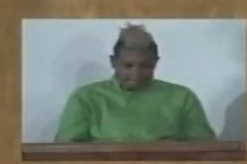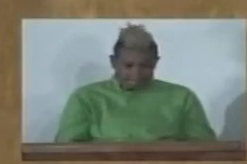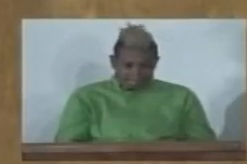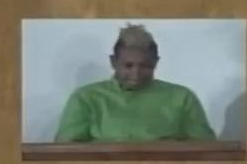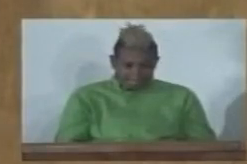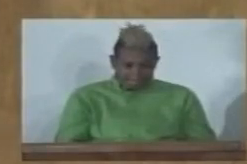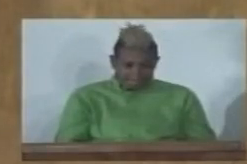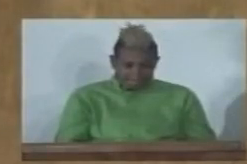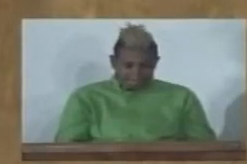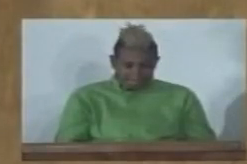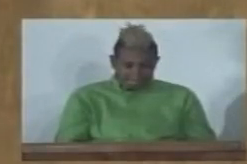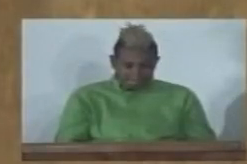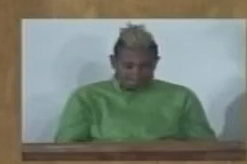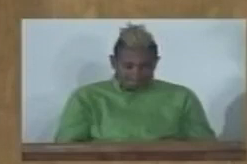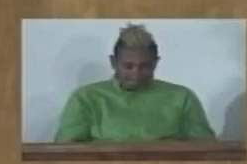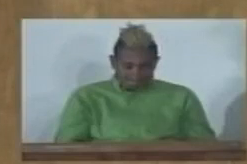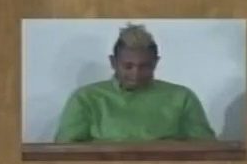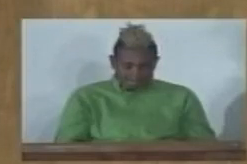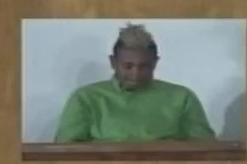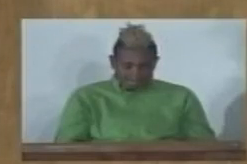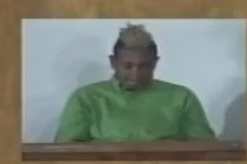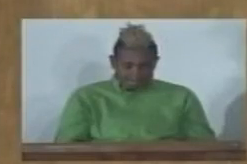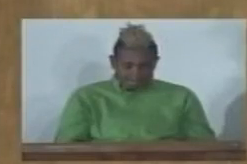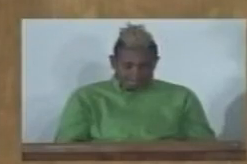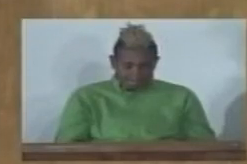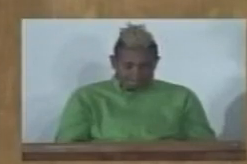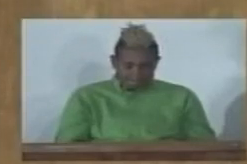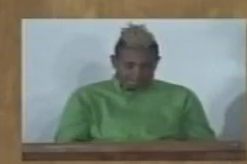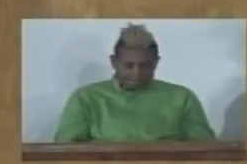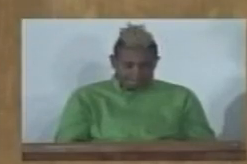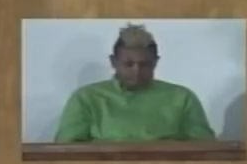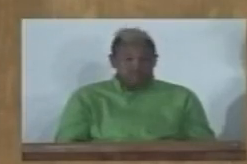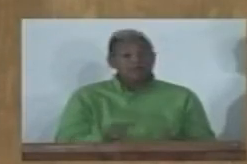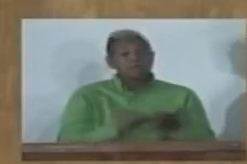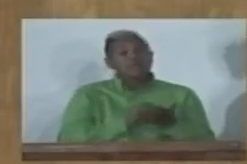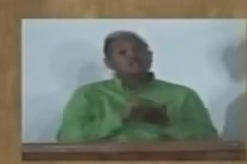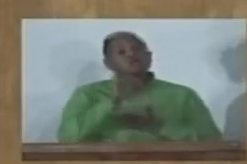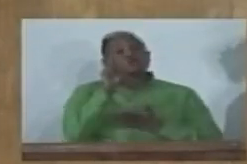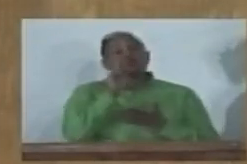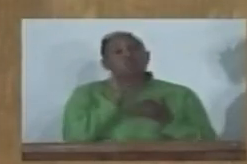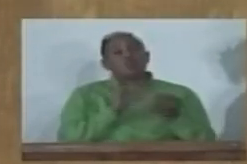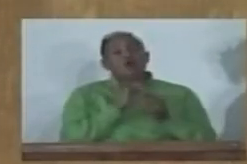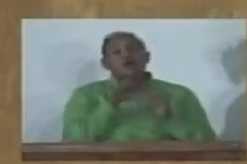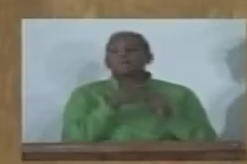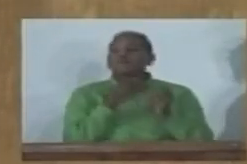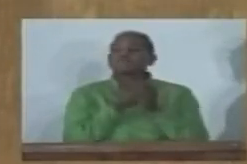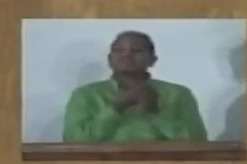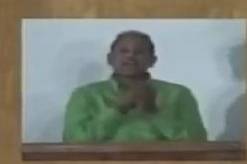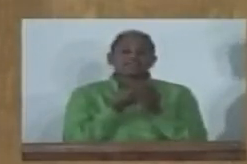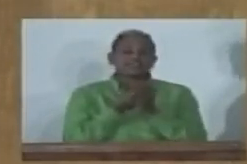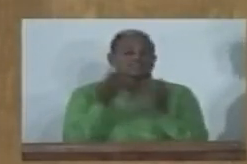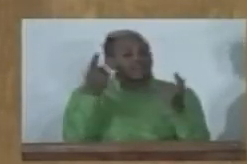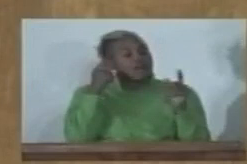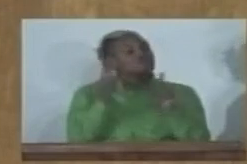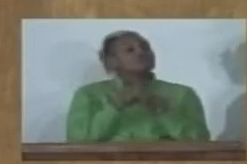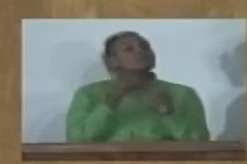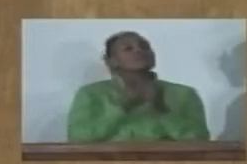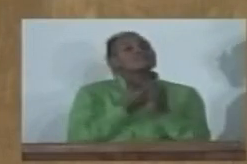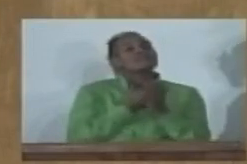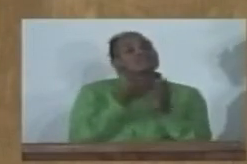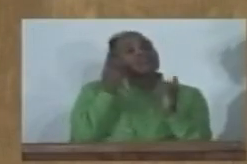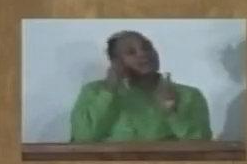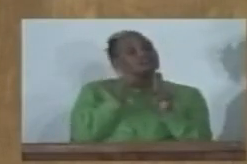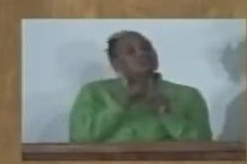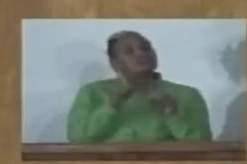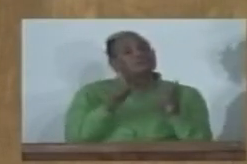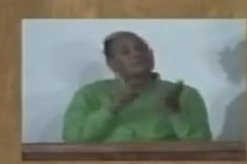regulations, it mentioned financing agreement. It says financing agreement means a